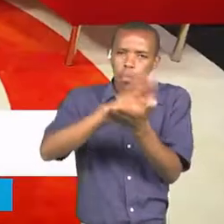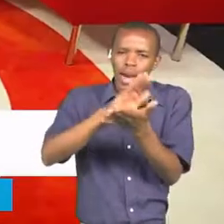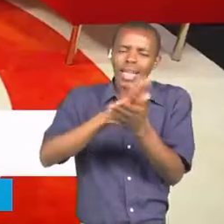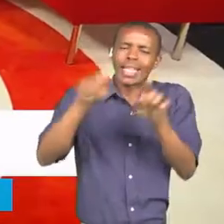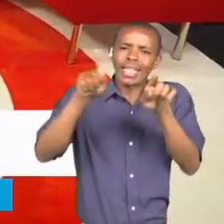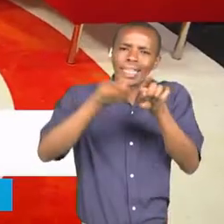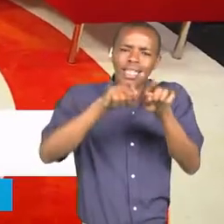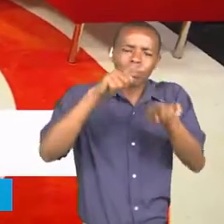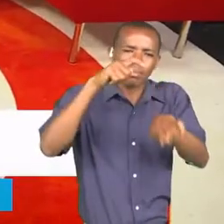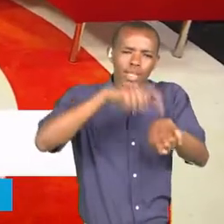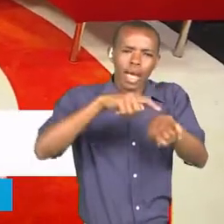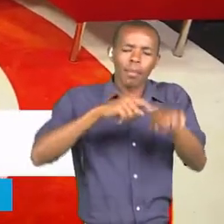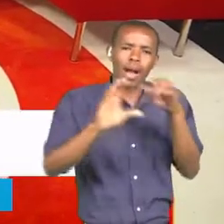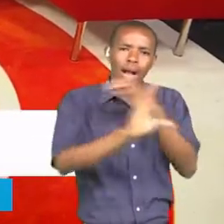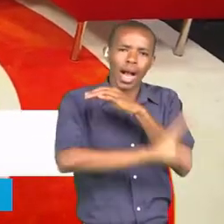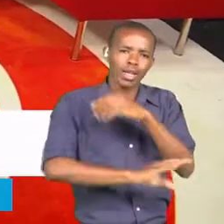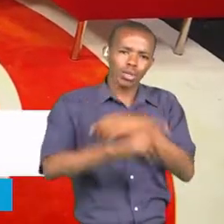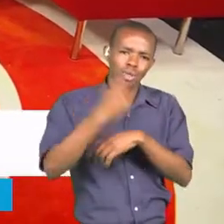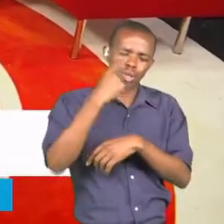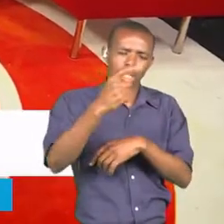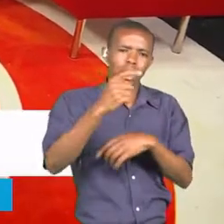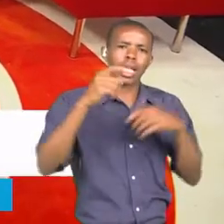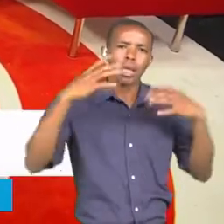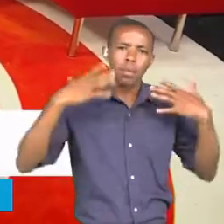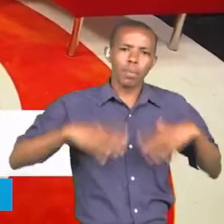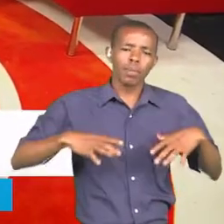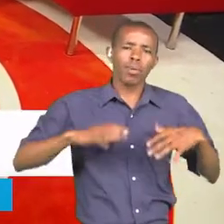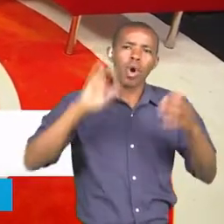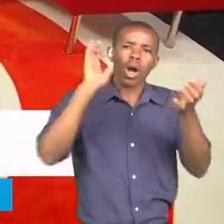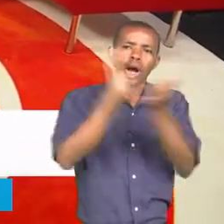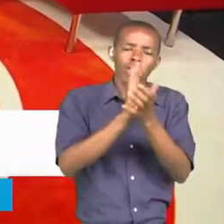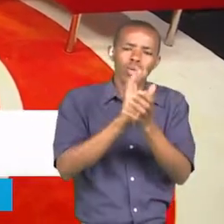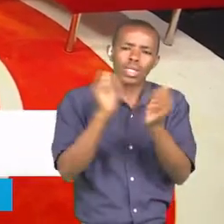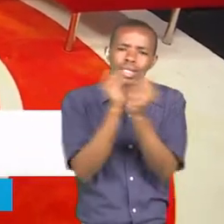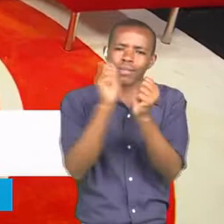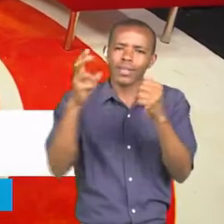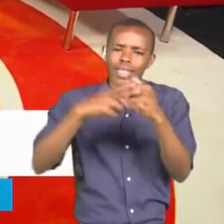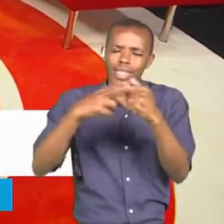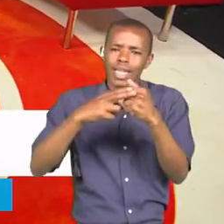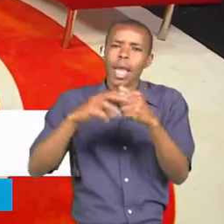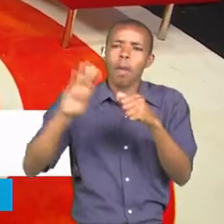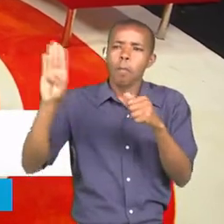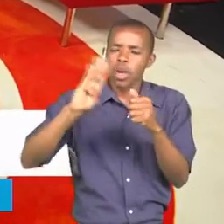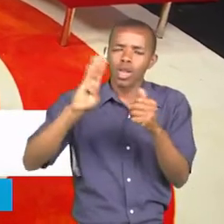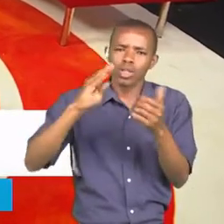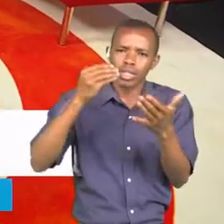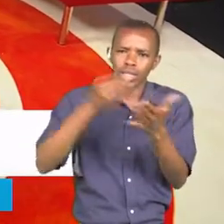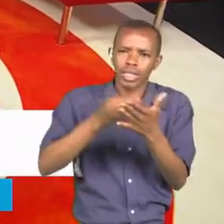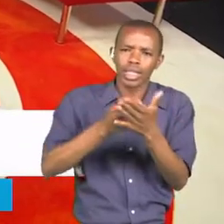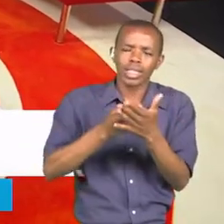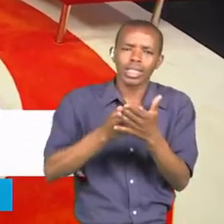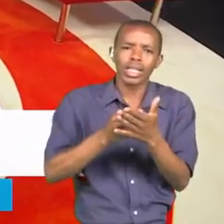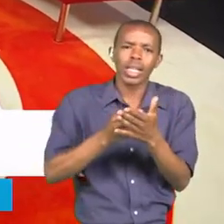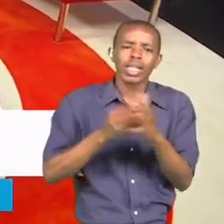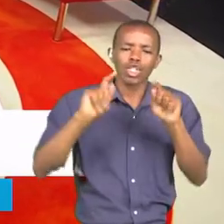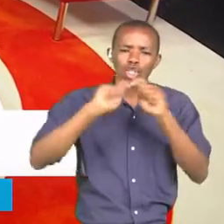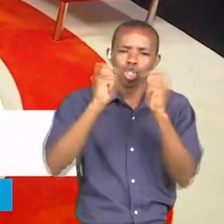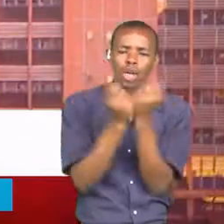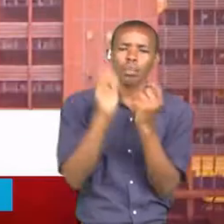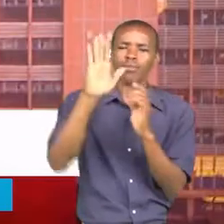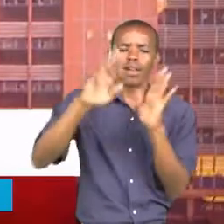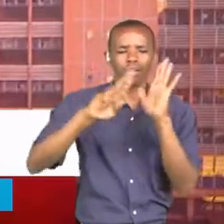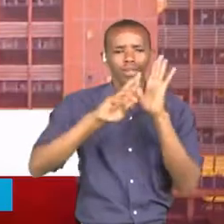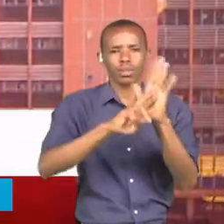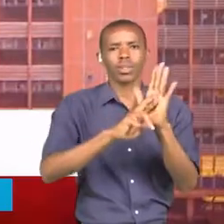this country, if you look at those people who were caught with 17 billion shillings, you will see almost 5 tribes represented